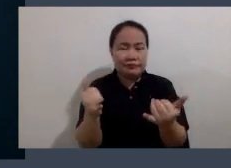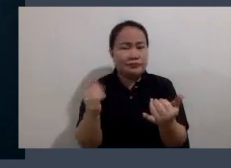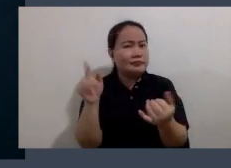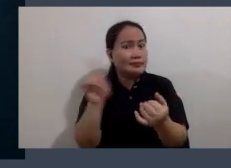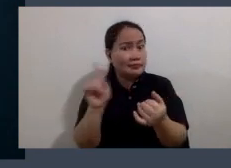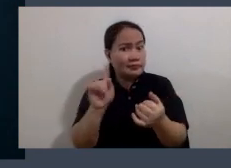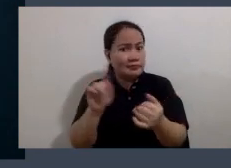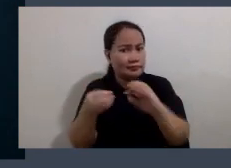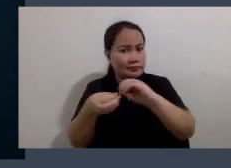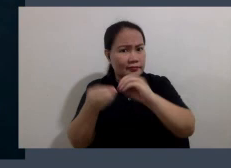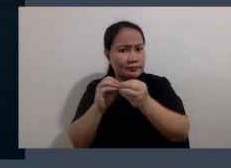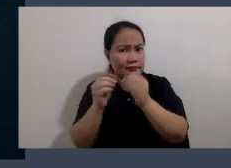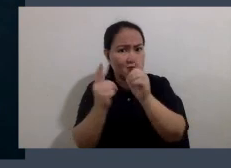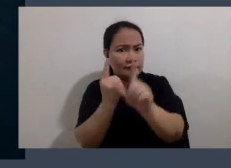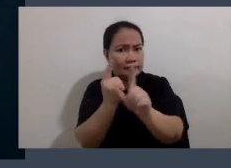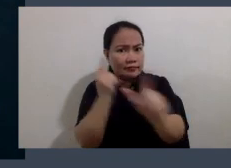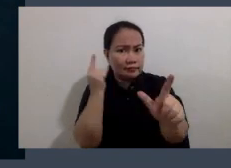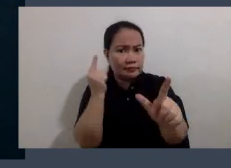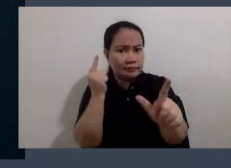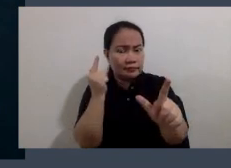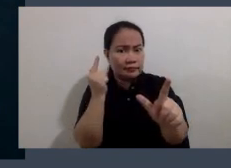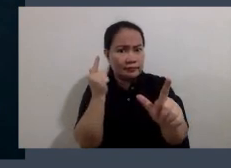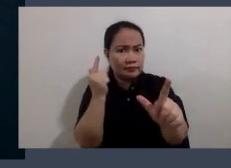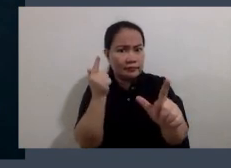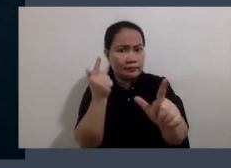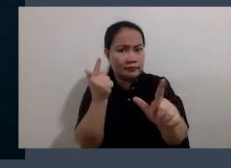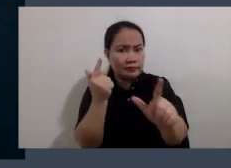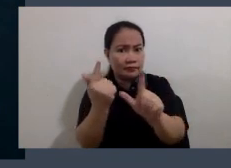Now, what is a number line?